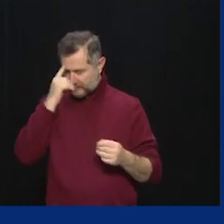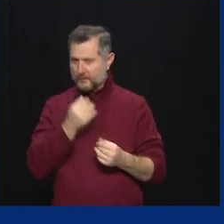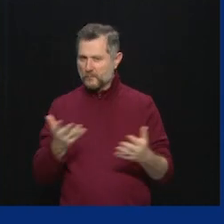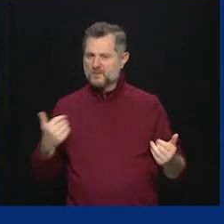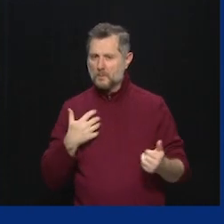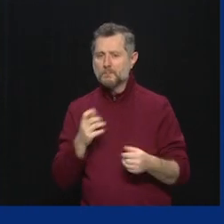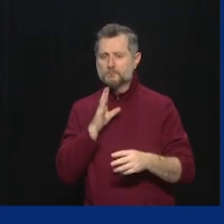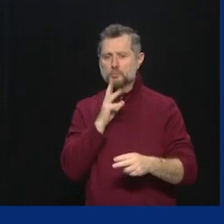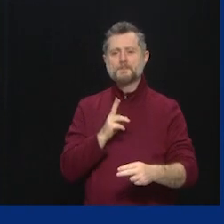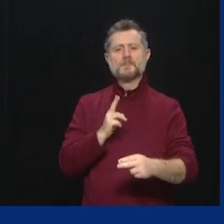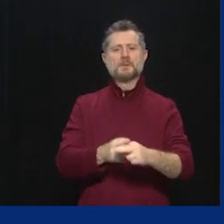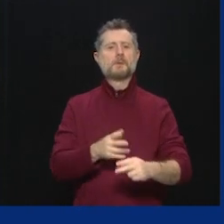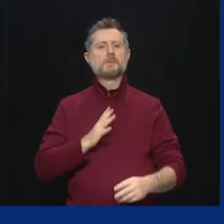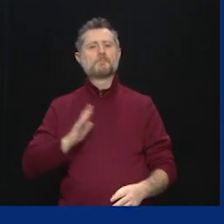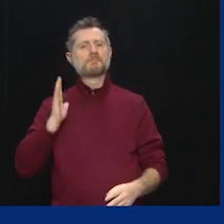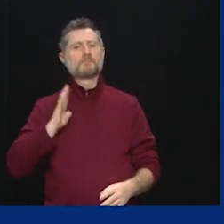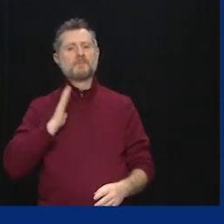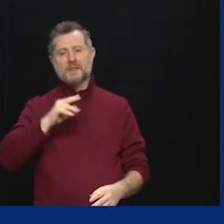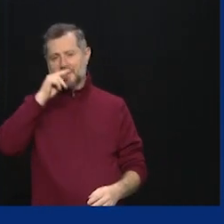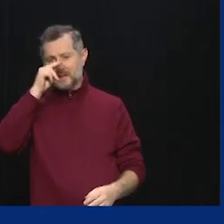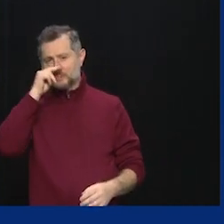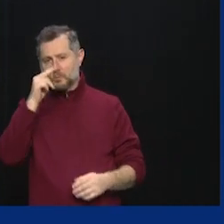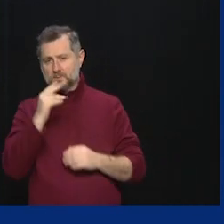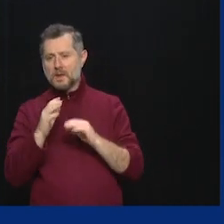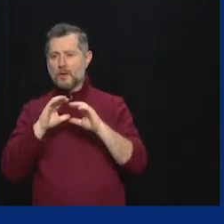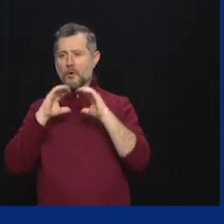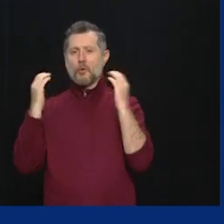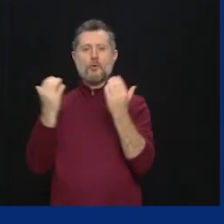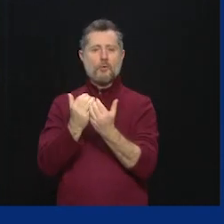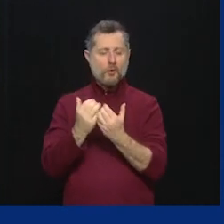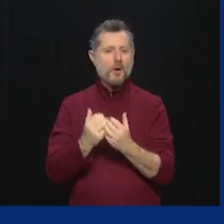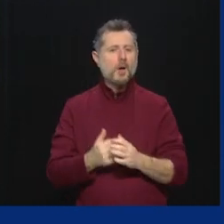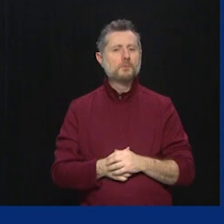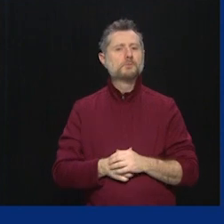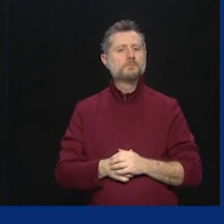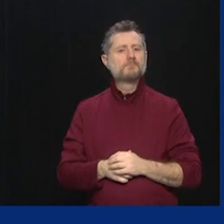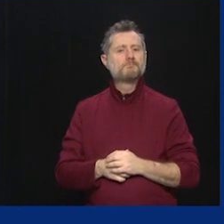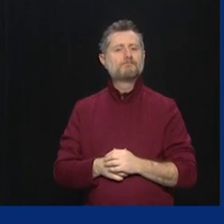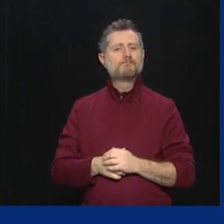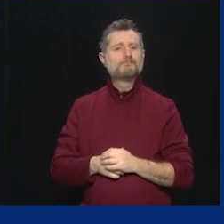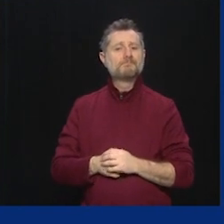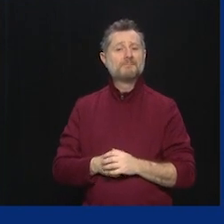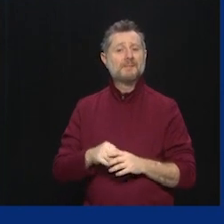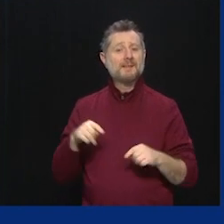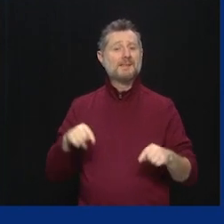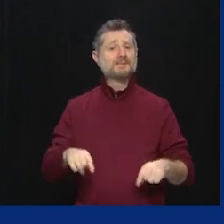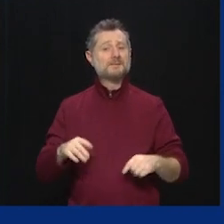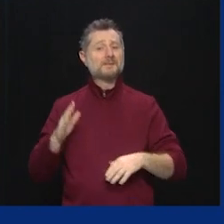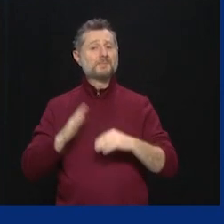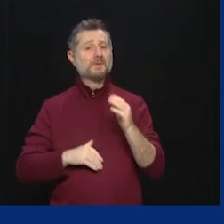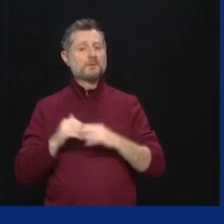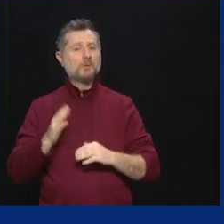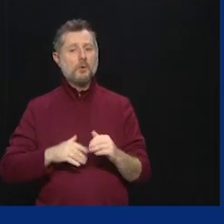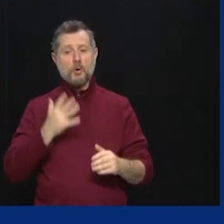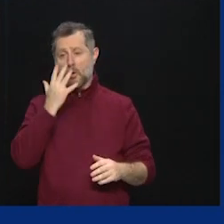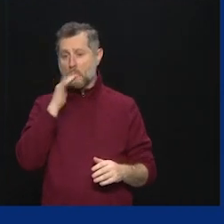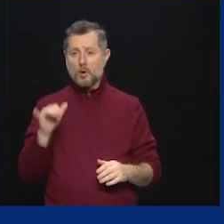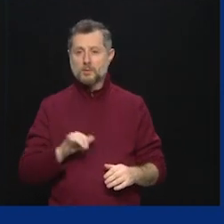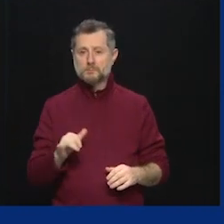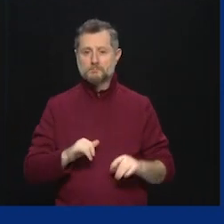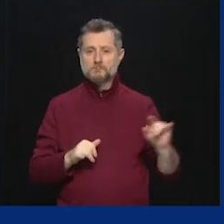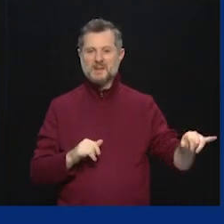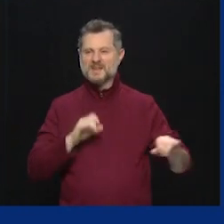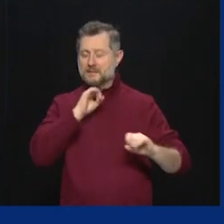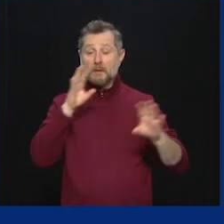Other than one respect, which I'll mention in a second, this building bears no resemblance to the Nassau Coliseum.